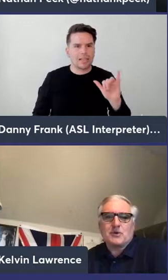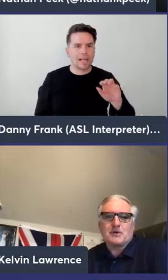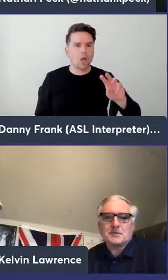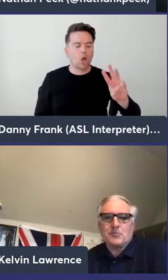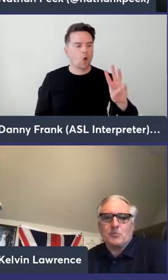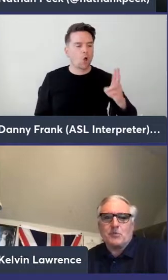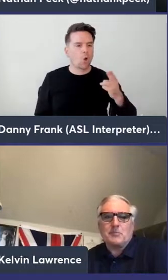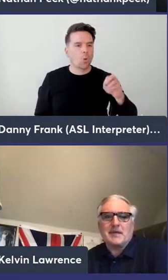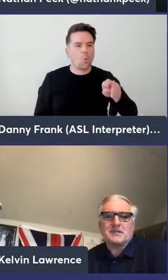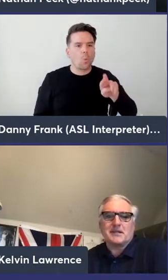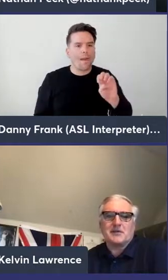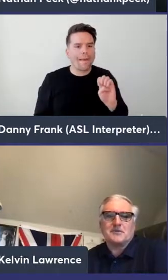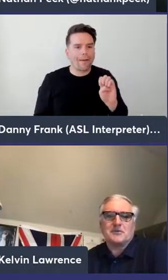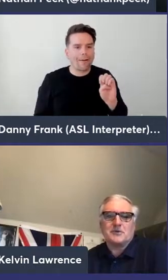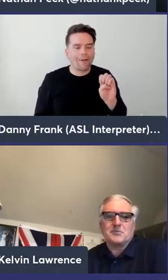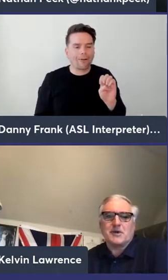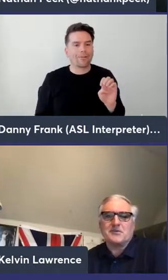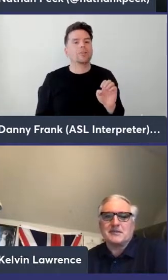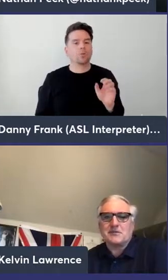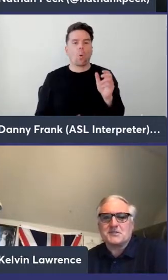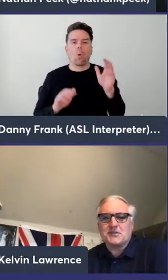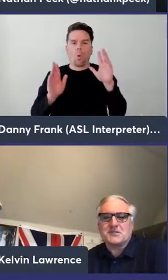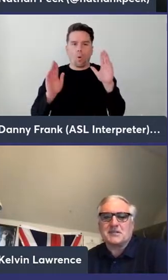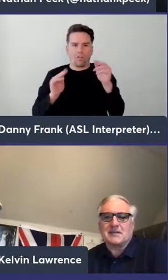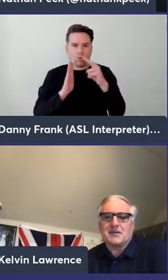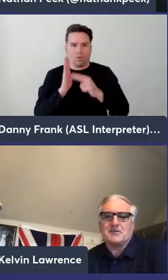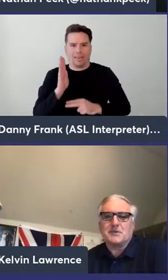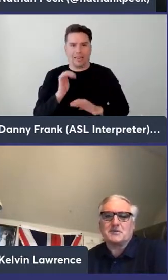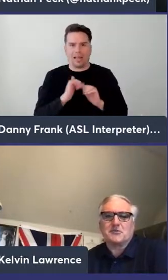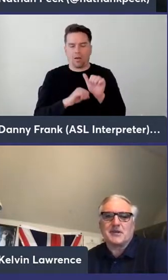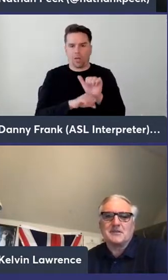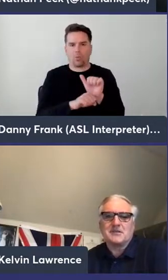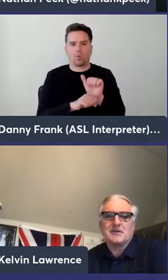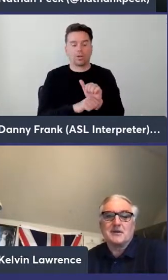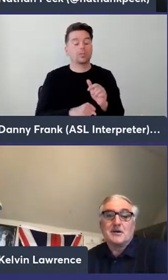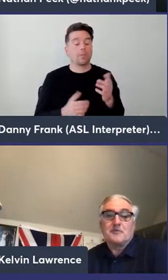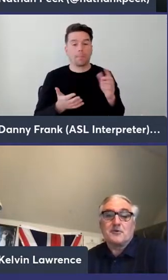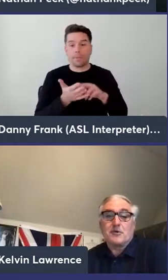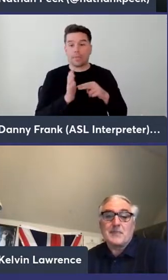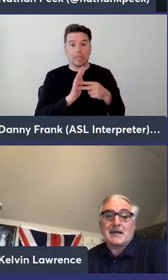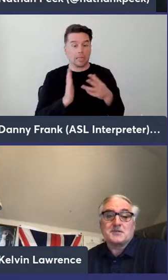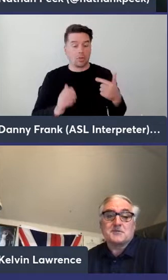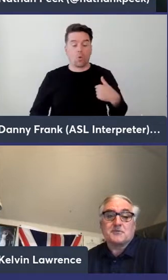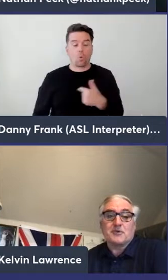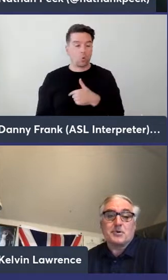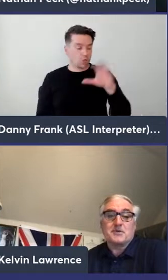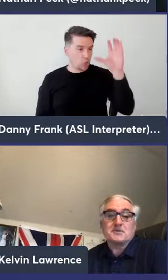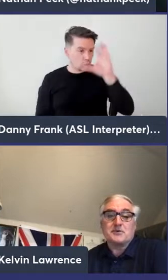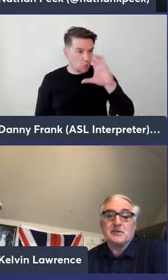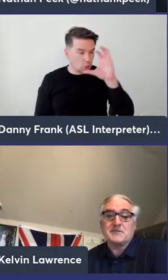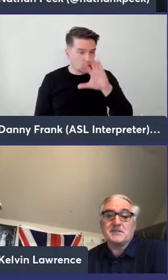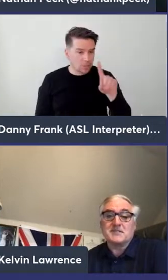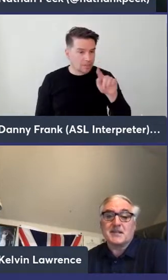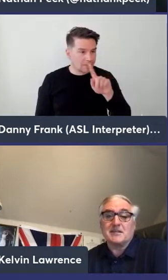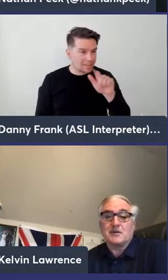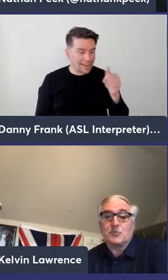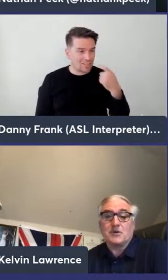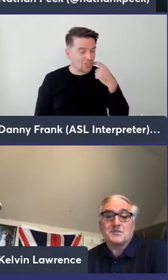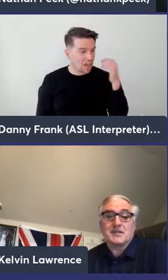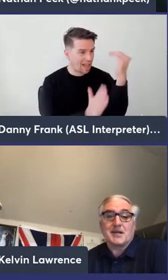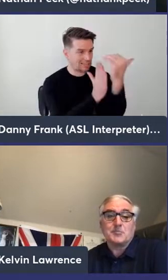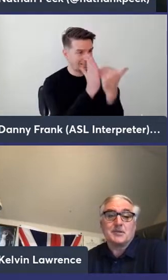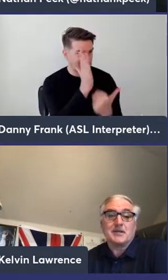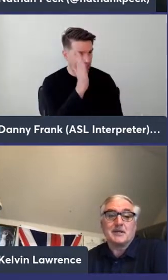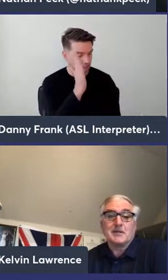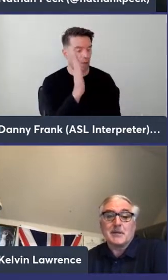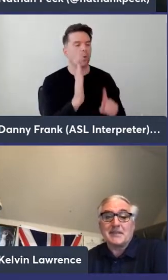this works. And what we're basically going to do is we're going to now search in that data we just created for a match for a person who lives in the state and works